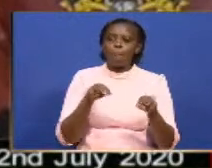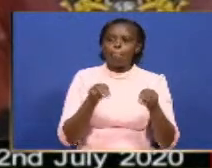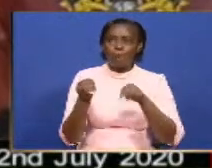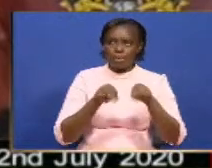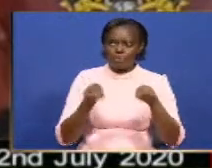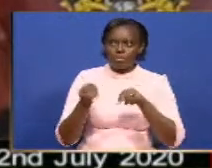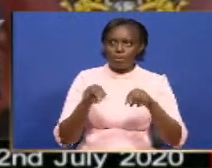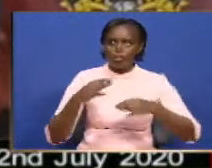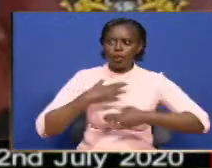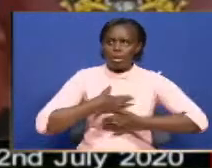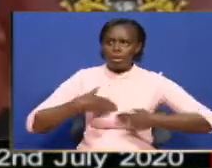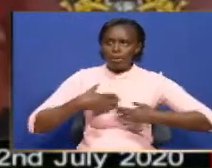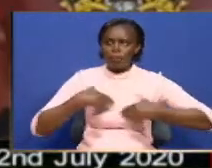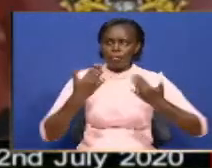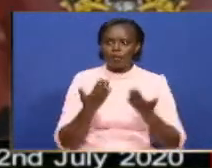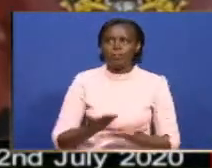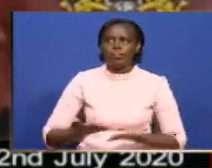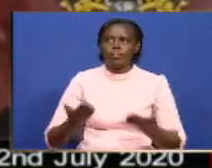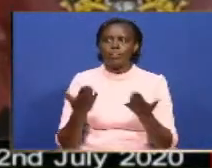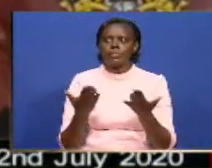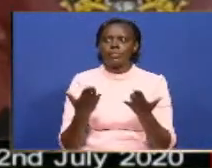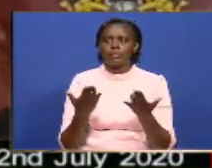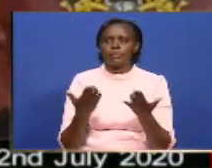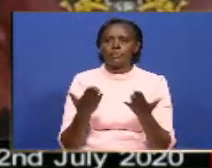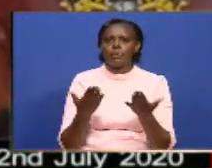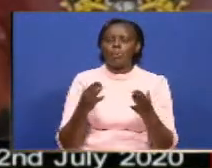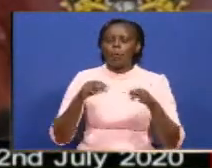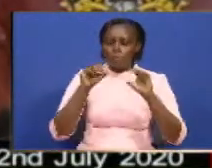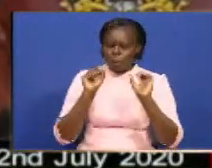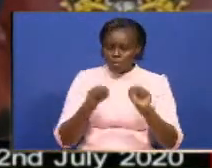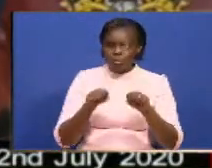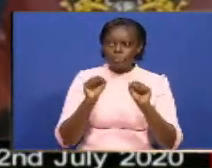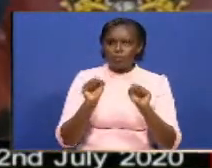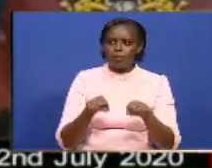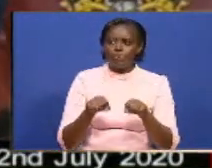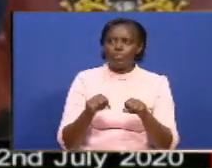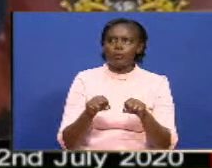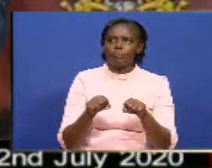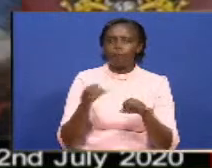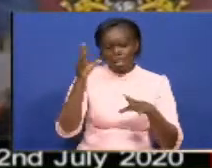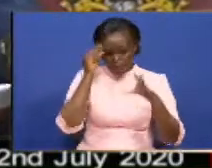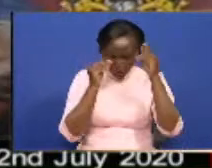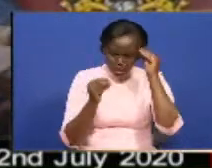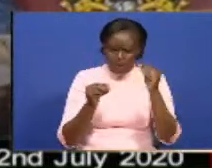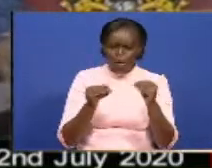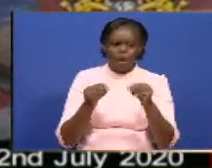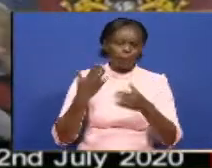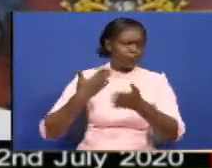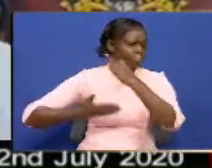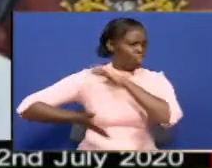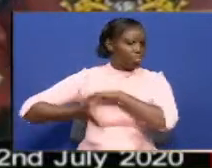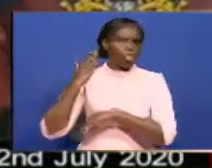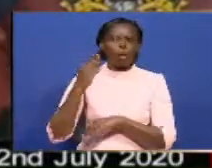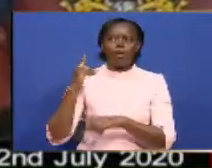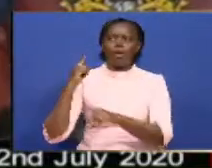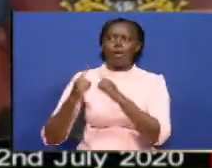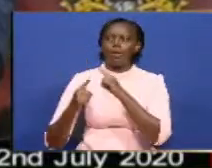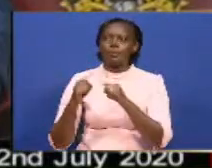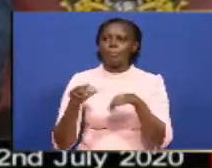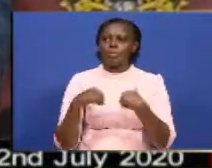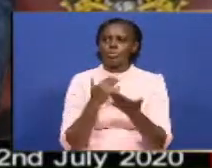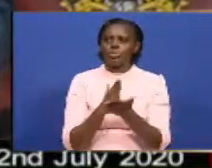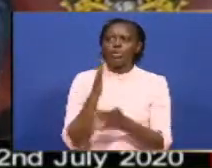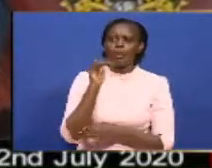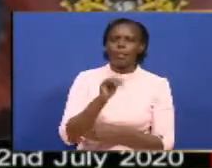of the refugee affairs, Madam Speaker, so that we can learn from the past experiences and